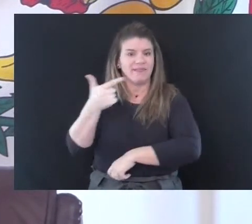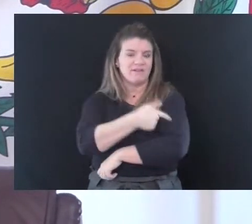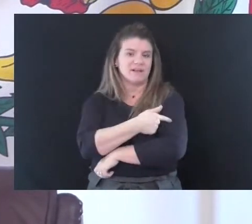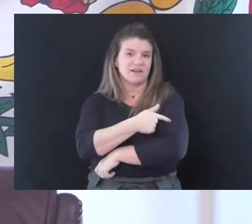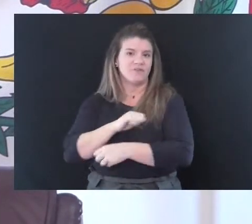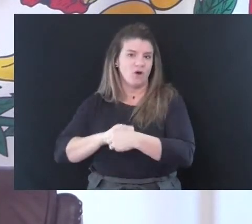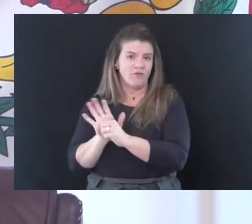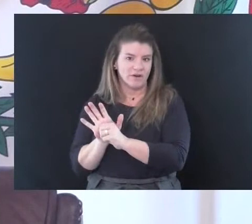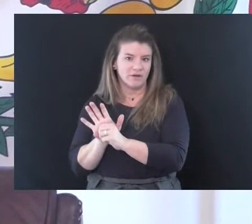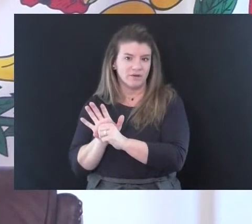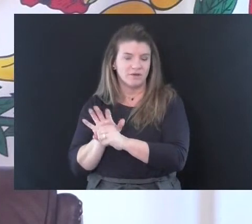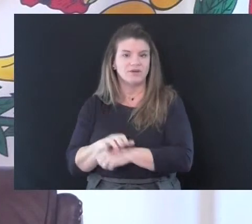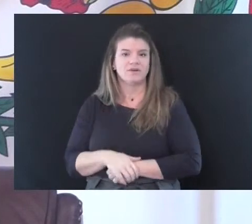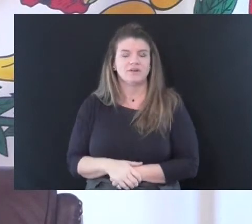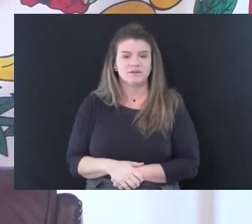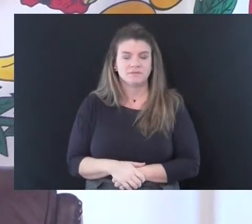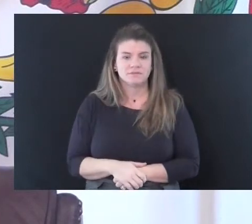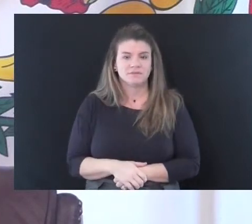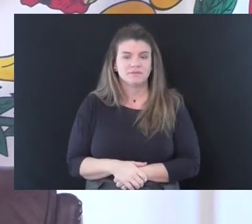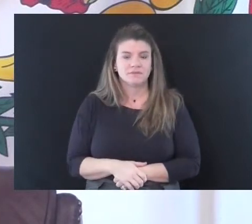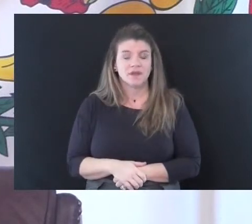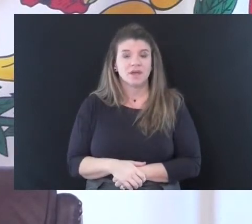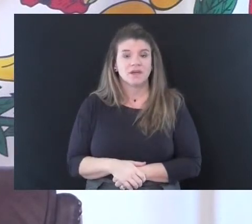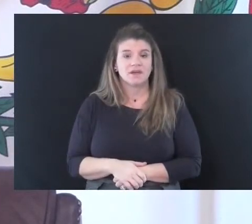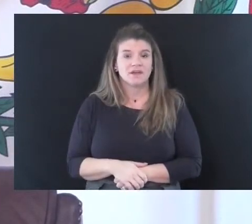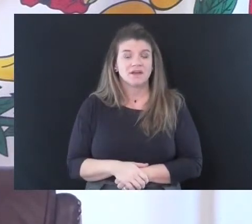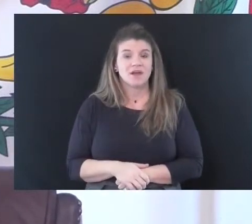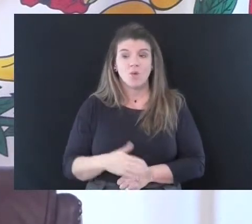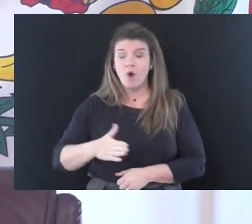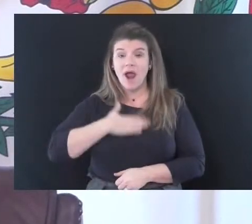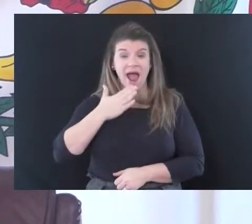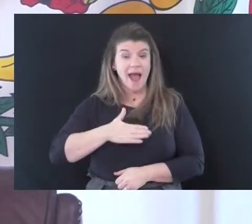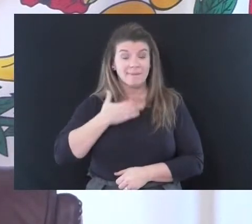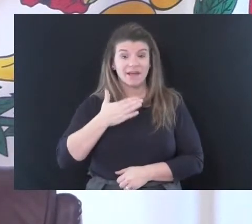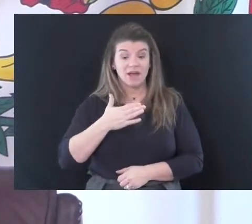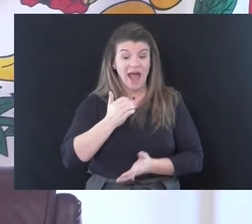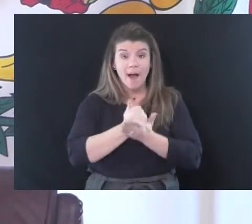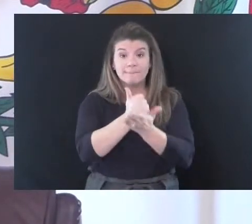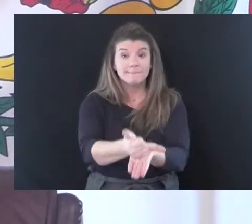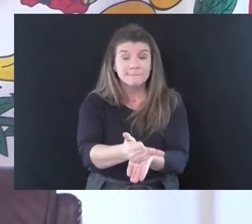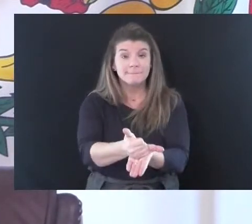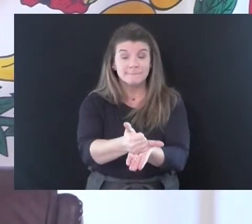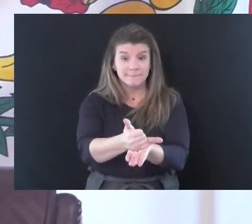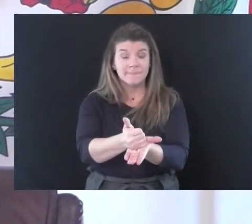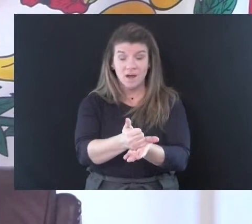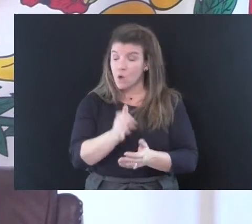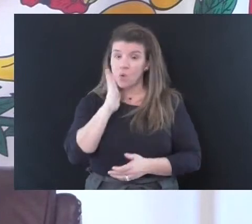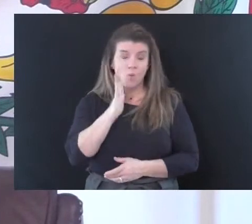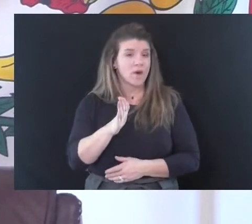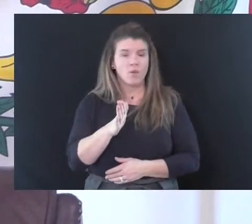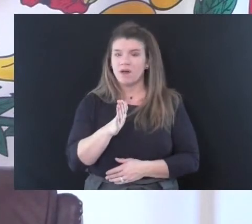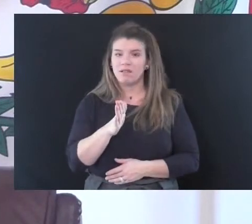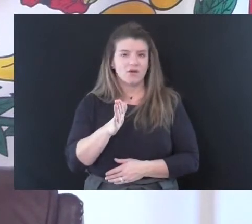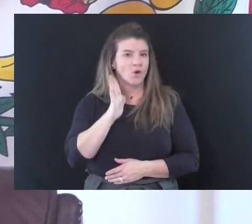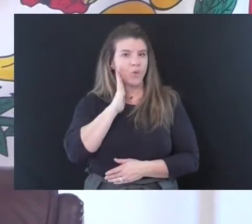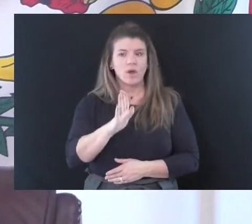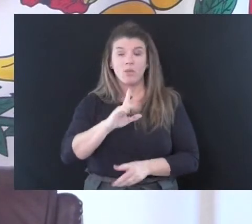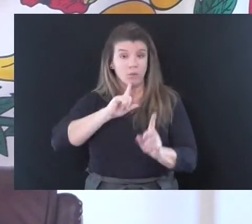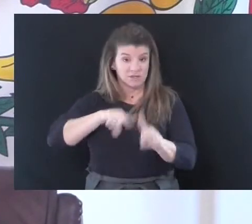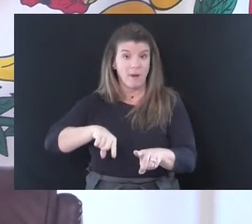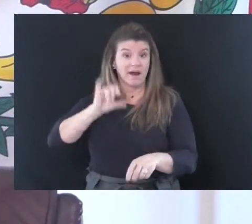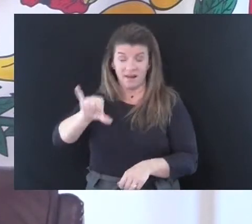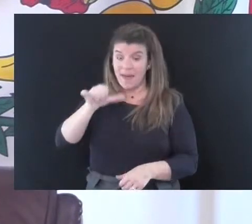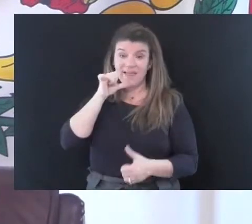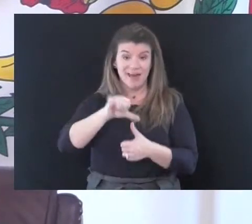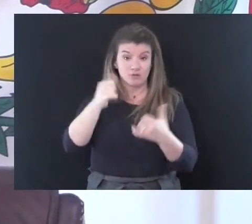COVID vaccine. And we are absolutely happy to help. We will be responding